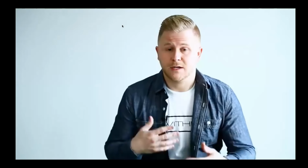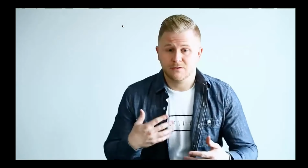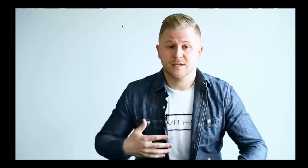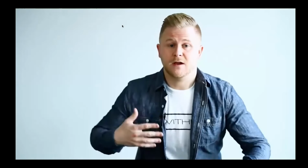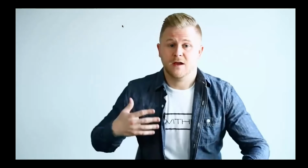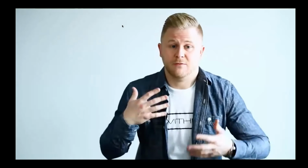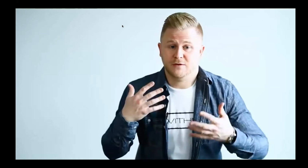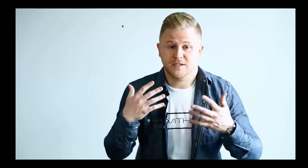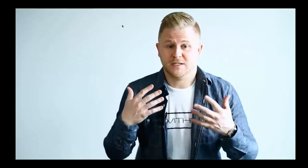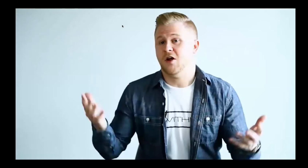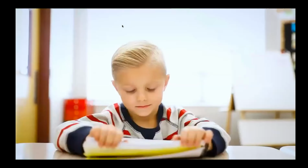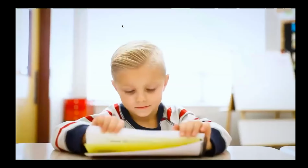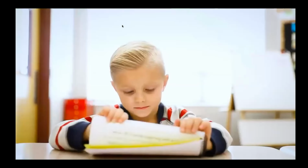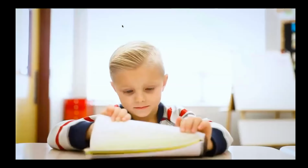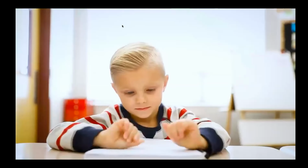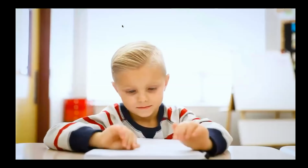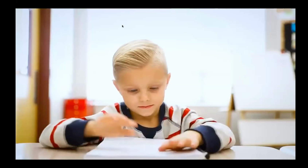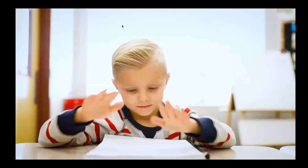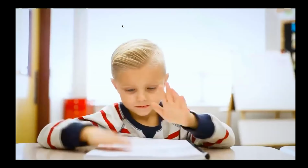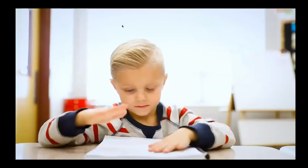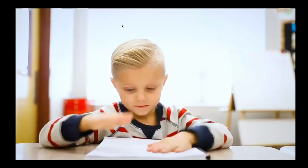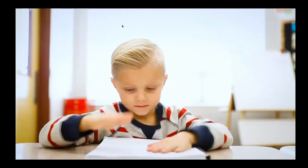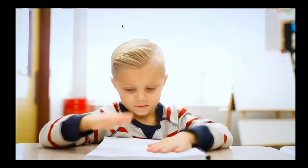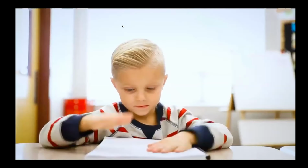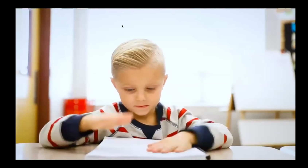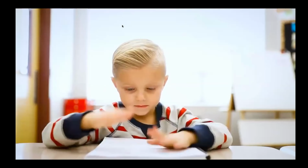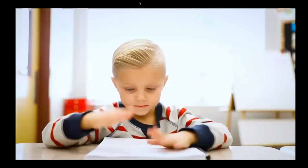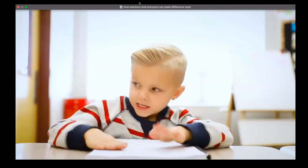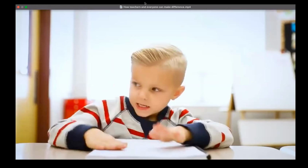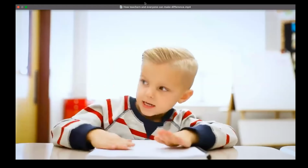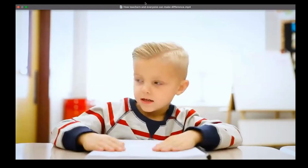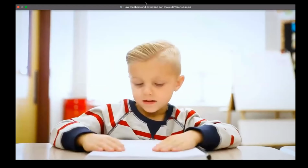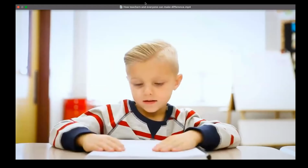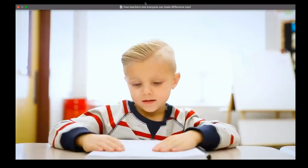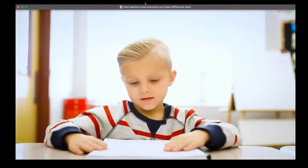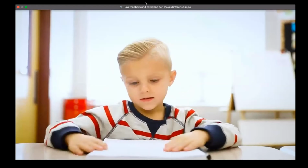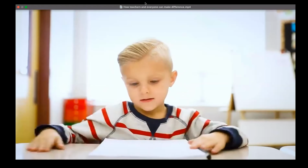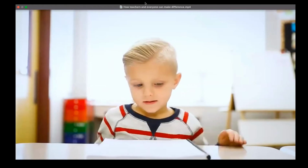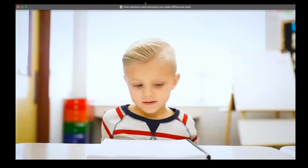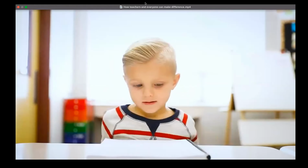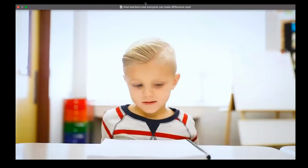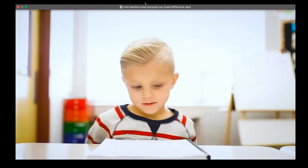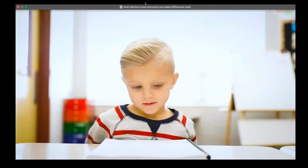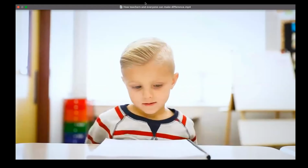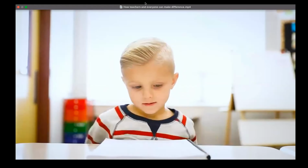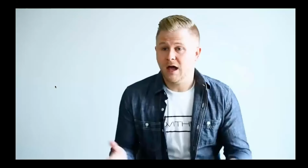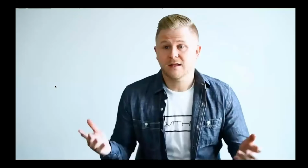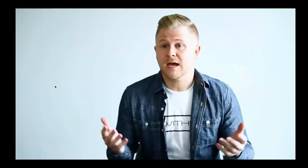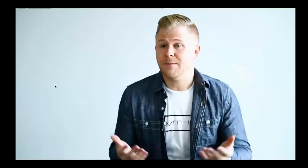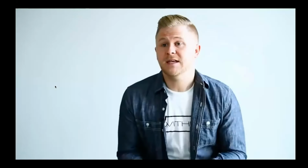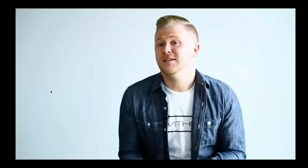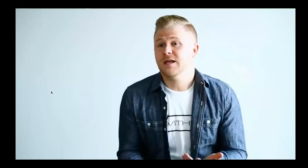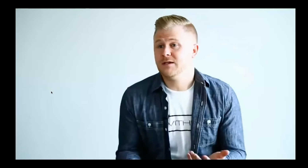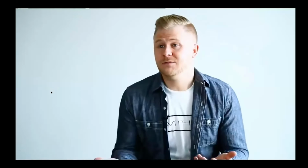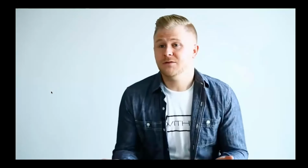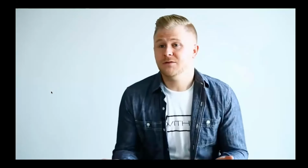be honest, I would sit there and then I would just start tapping. And the students in the class would look at me and they'd say, "Hey, stop tapping." A lot of the time,